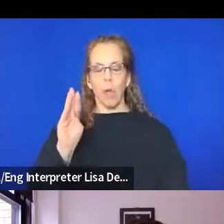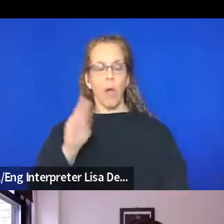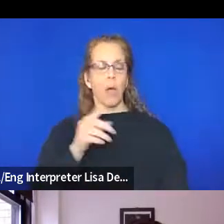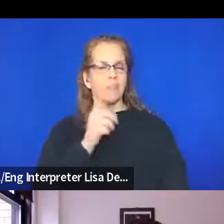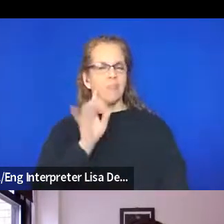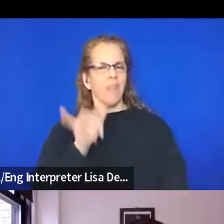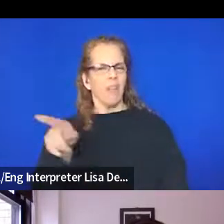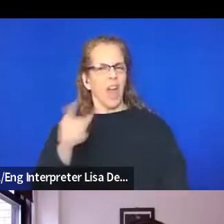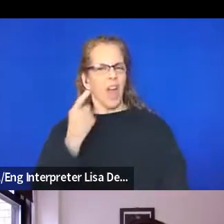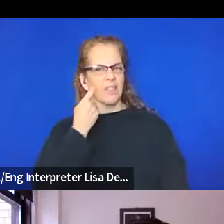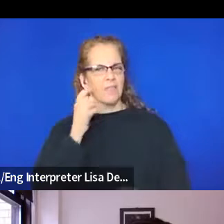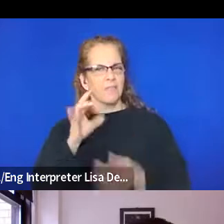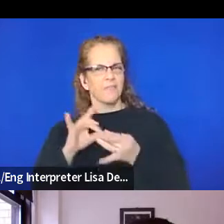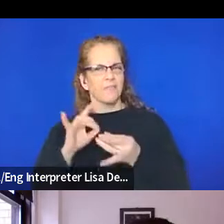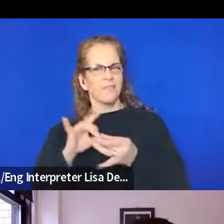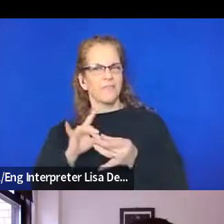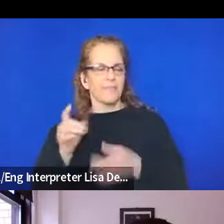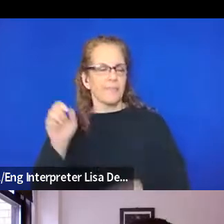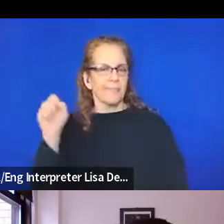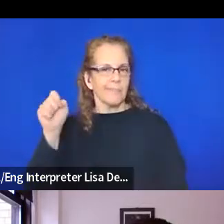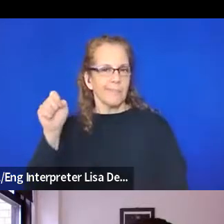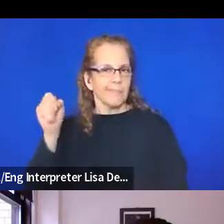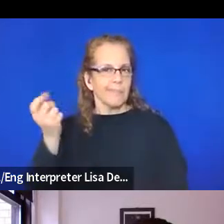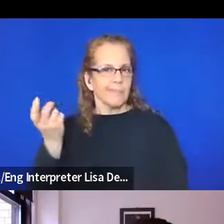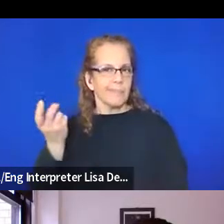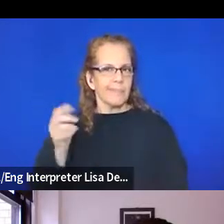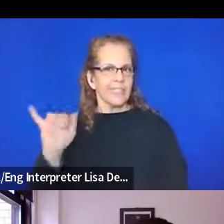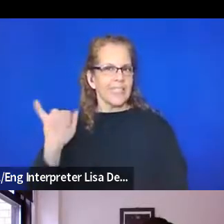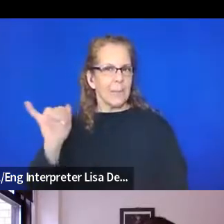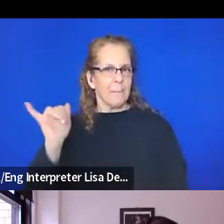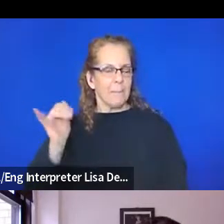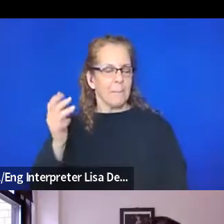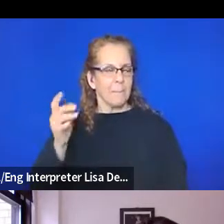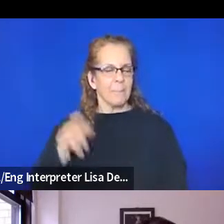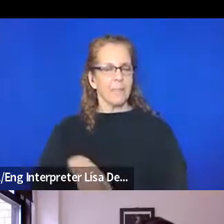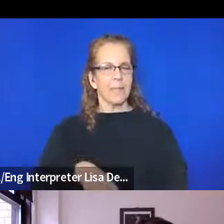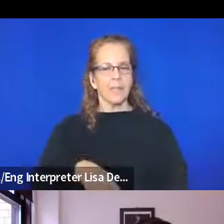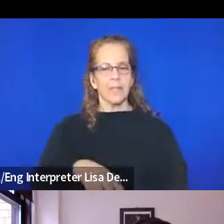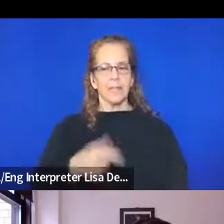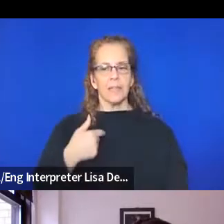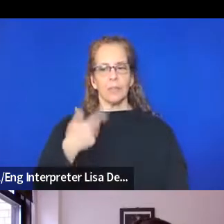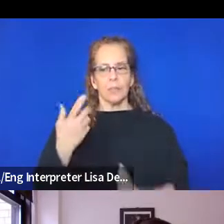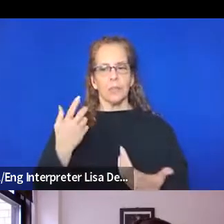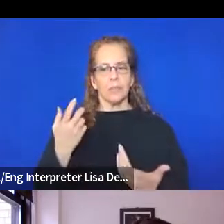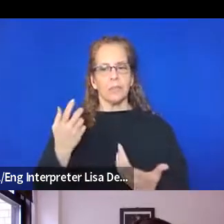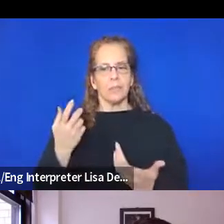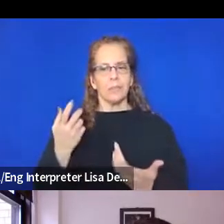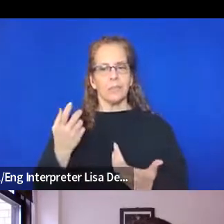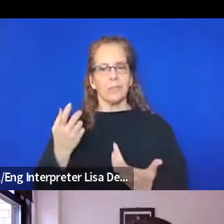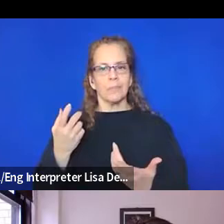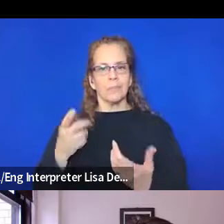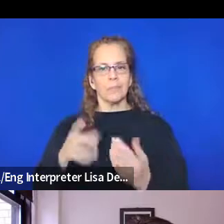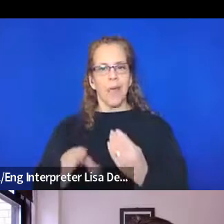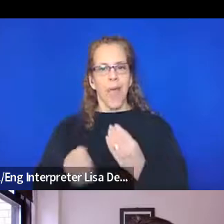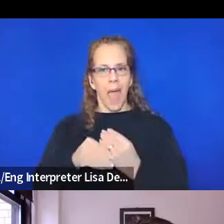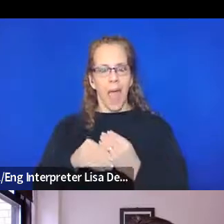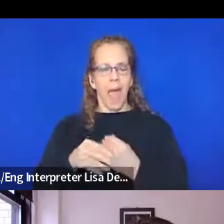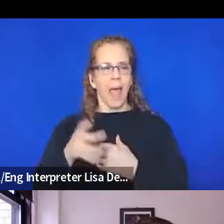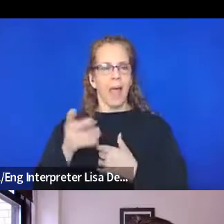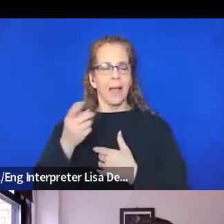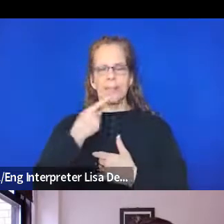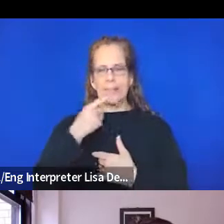was going to say. So I'm just echoing, and I will uplift